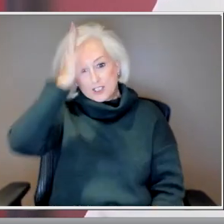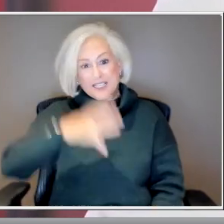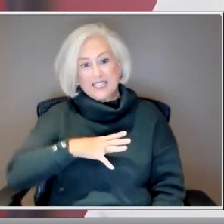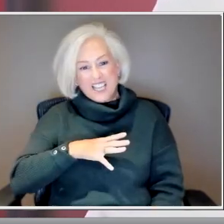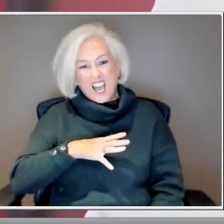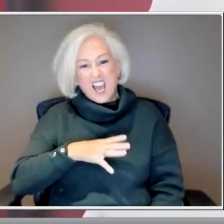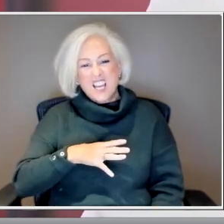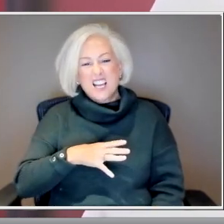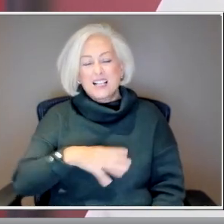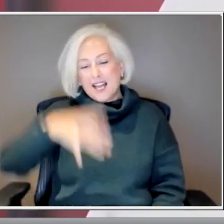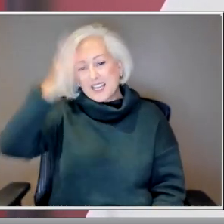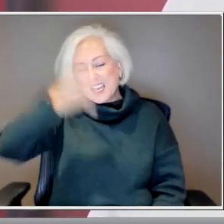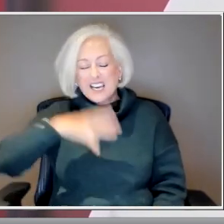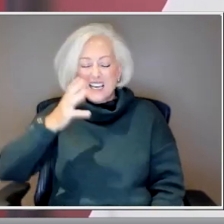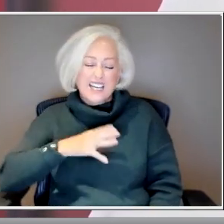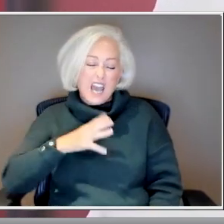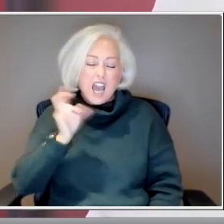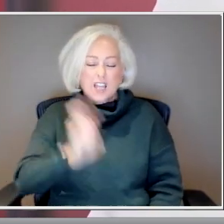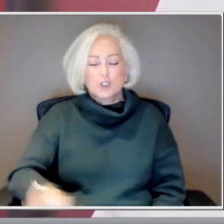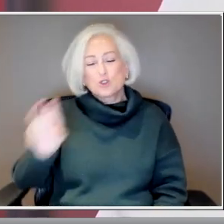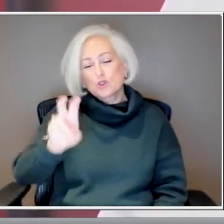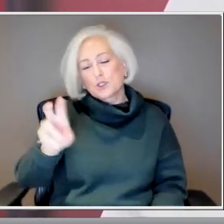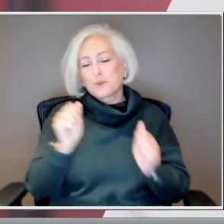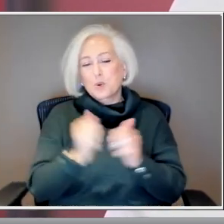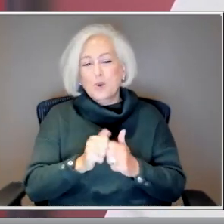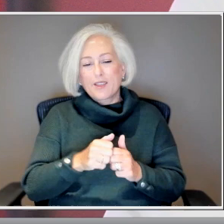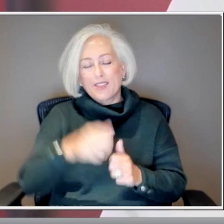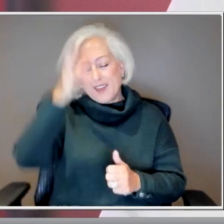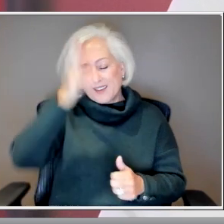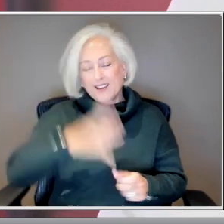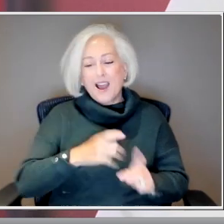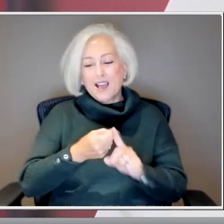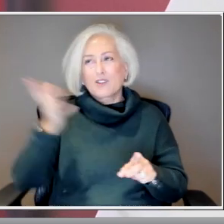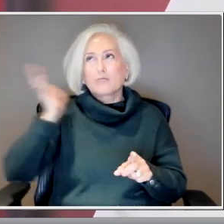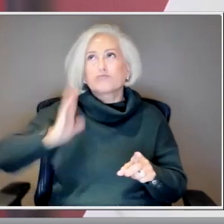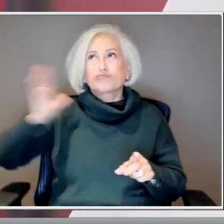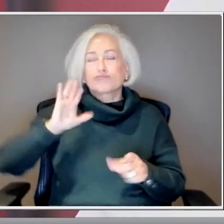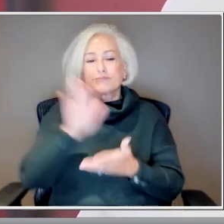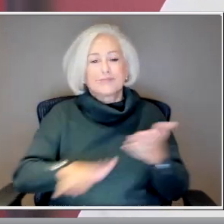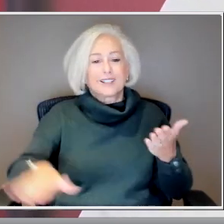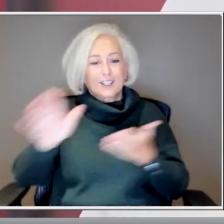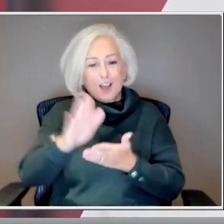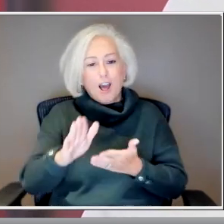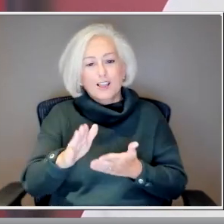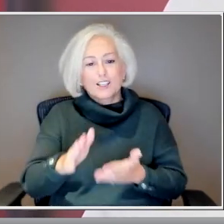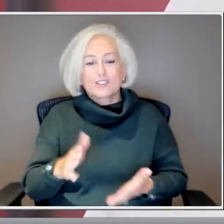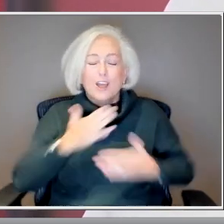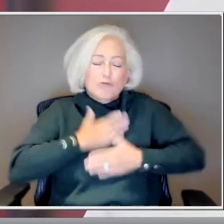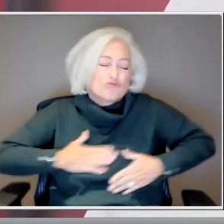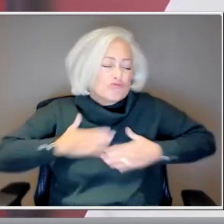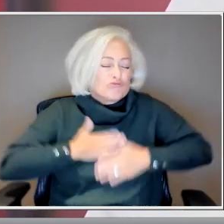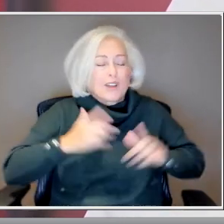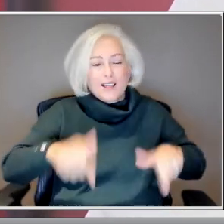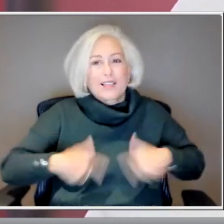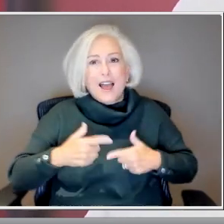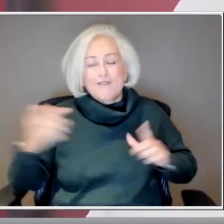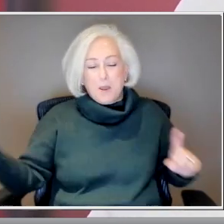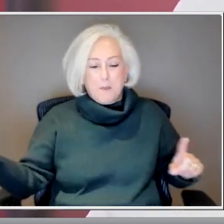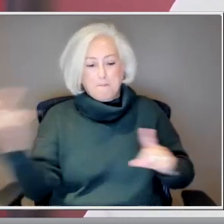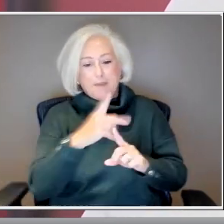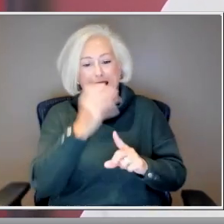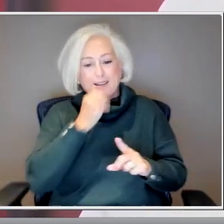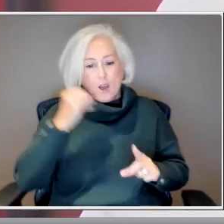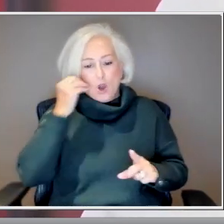a reunion, and they thought that they were back in the 20s reliving their life, and they'd come back with the atrial fibrillation symptoms. So you have to be very careful about